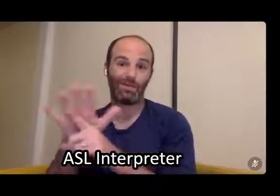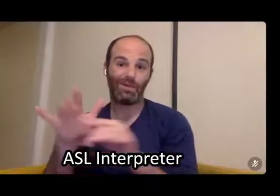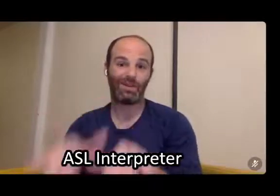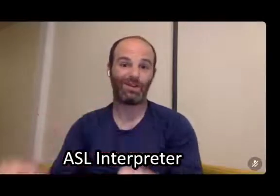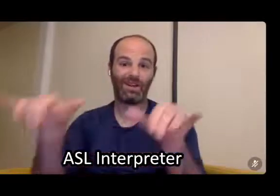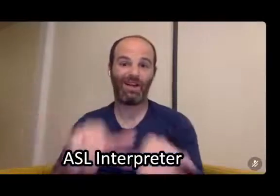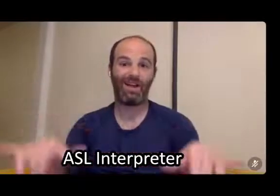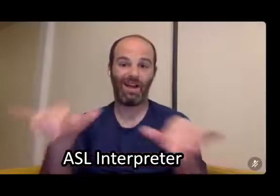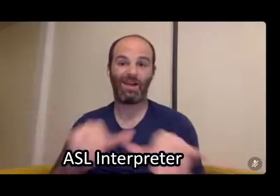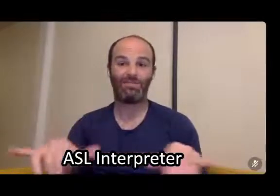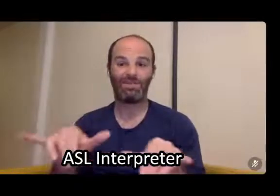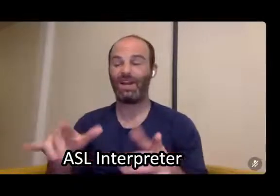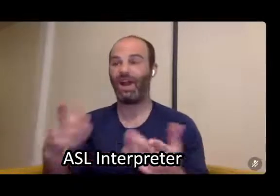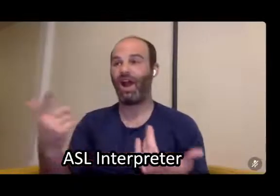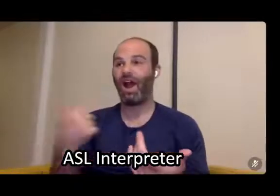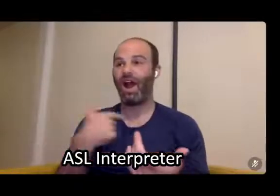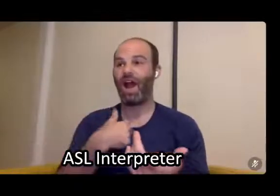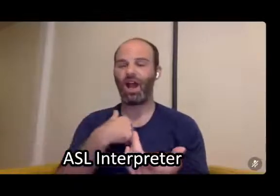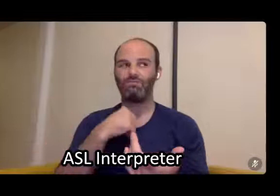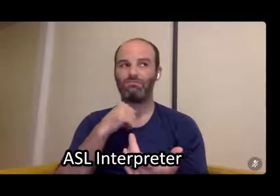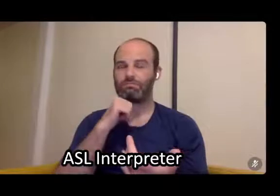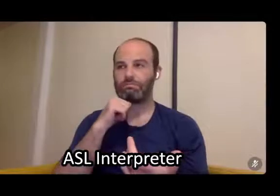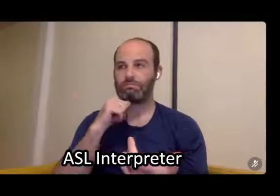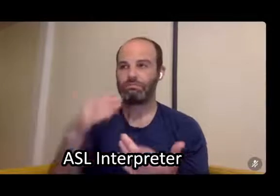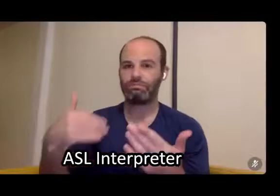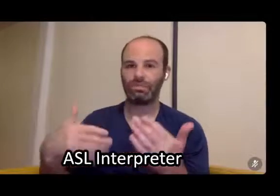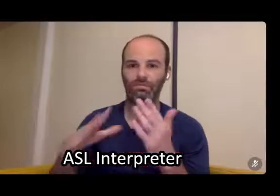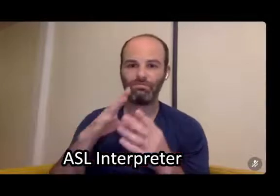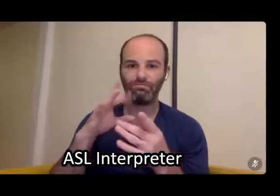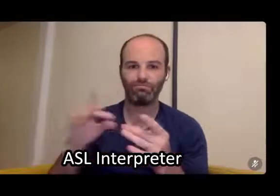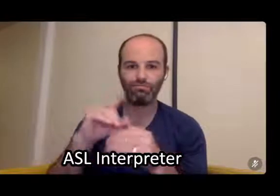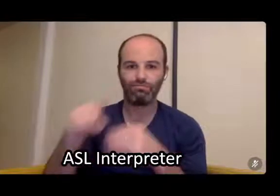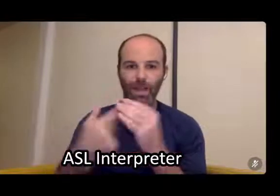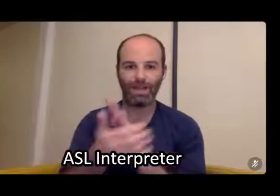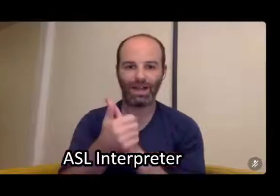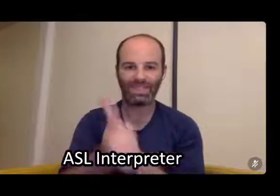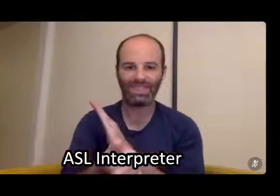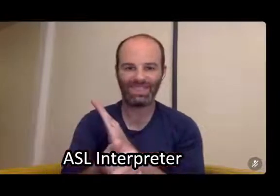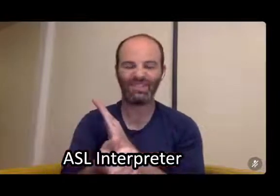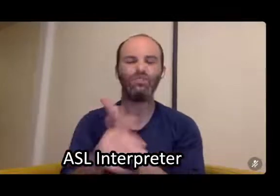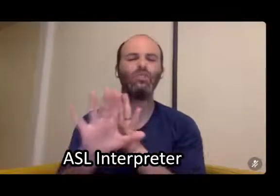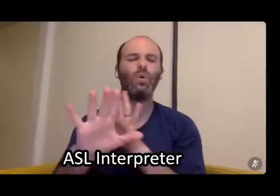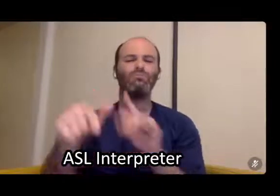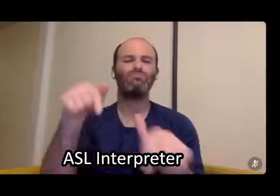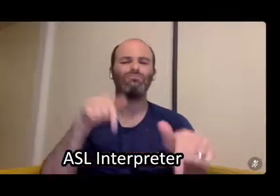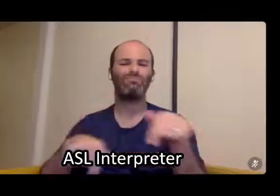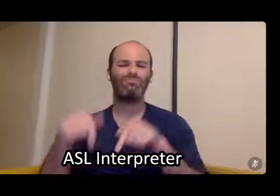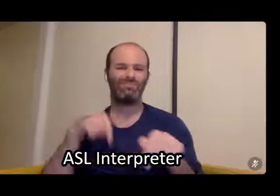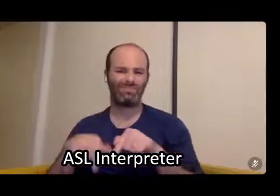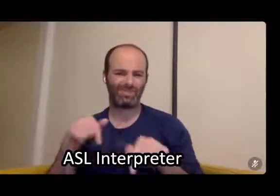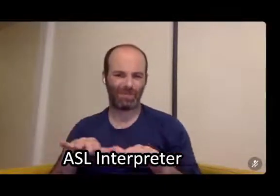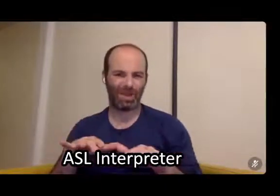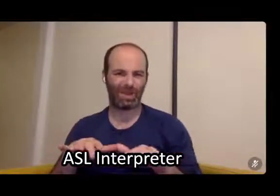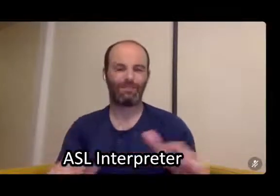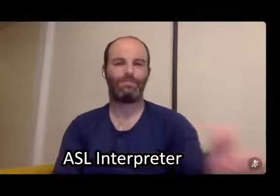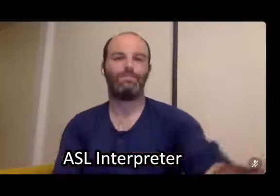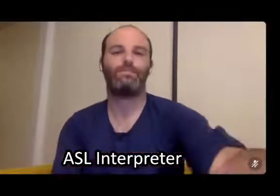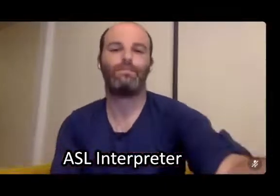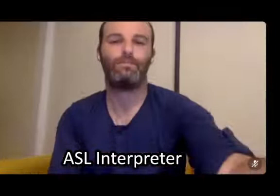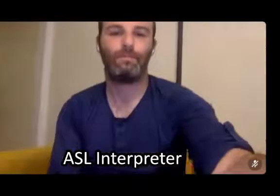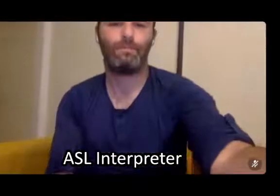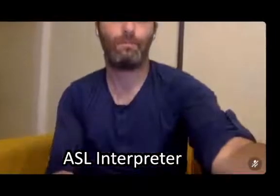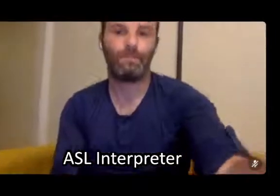going to talk about them, but have you used any? So let's step back a second. So a skill for the A